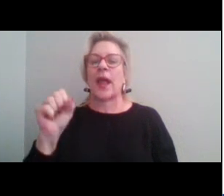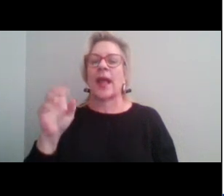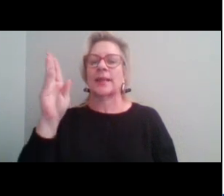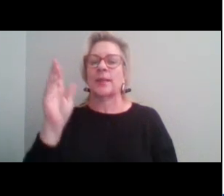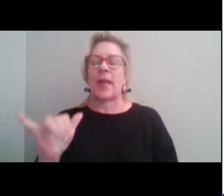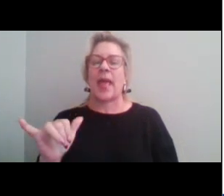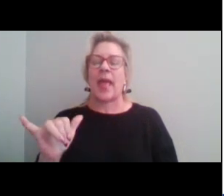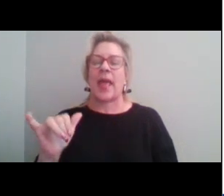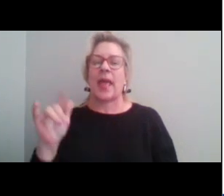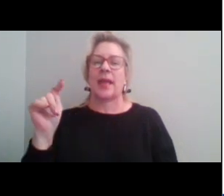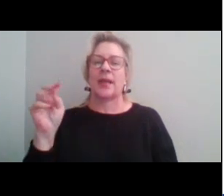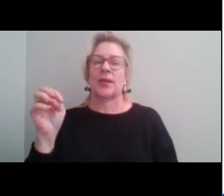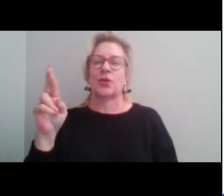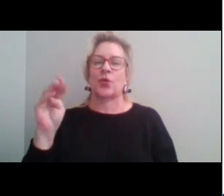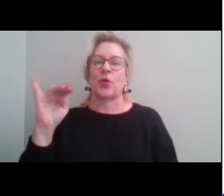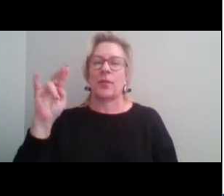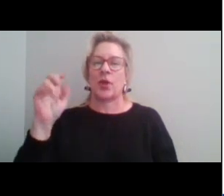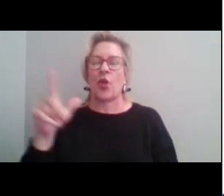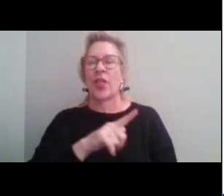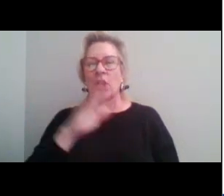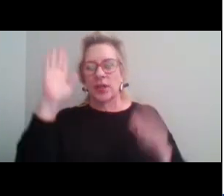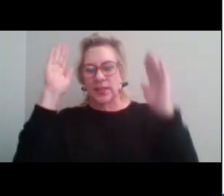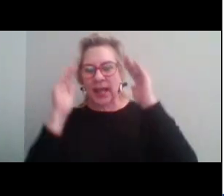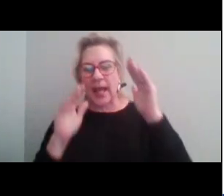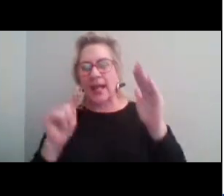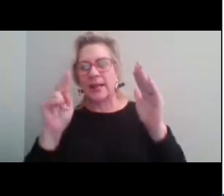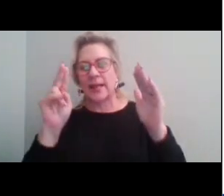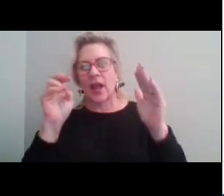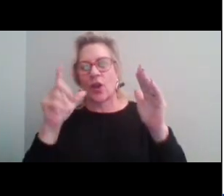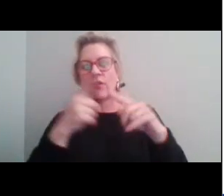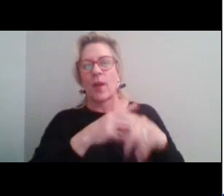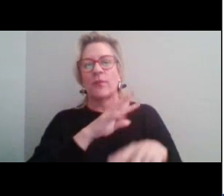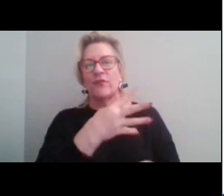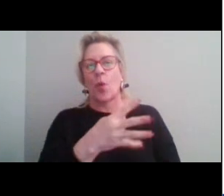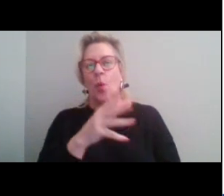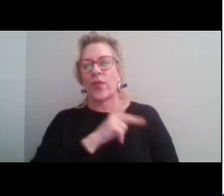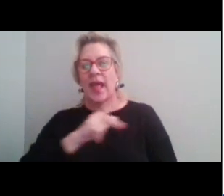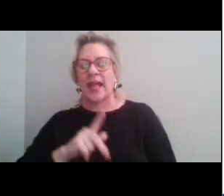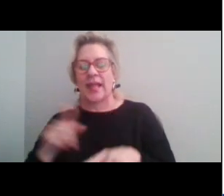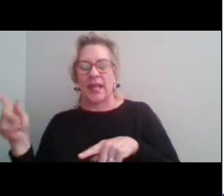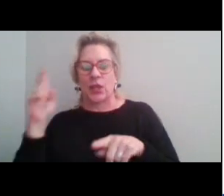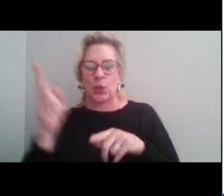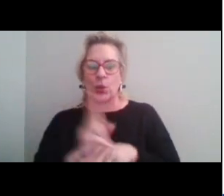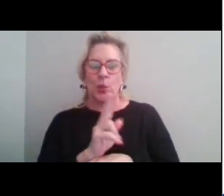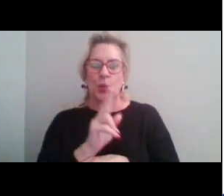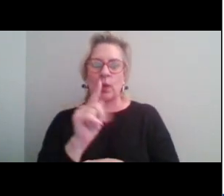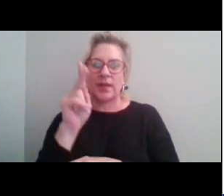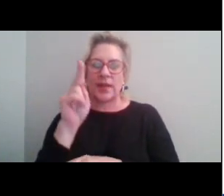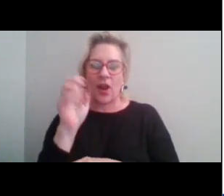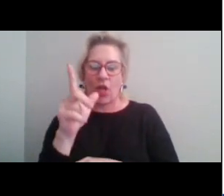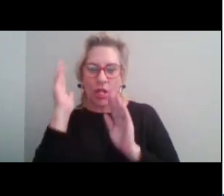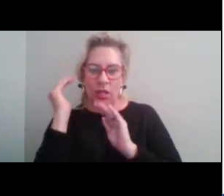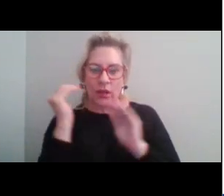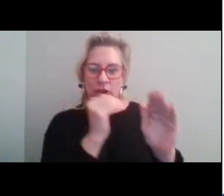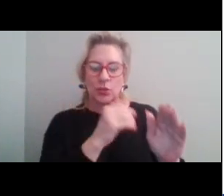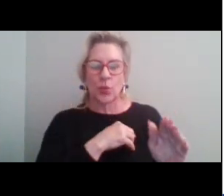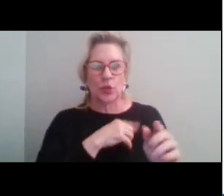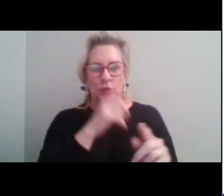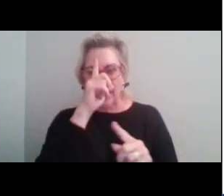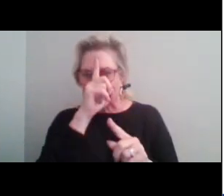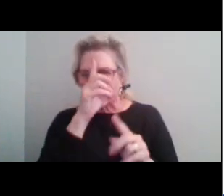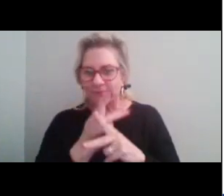the terminal. And so there's a tunnel that needs to be built from 4th and King in San Francisco into that tunnel. And we're strategizing with them,